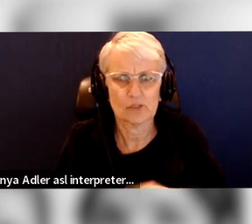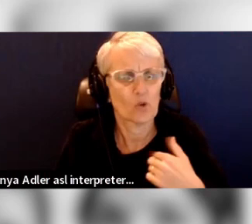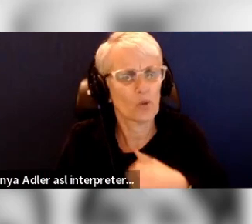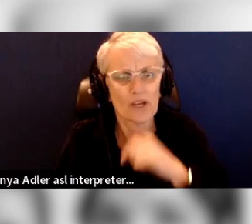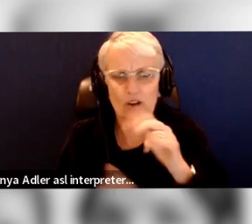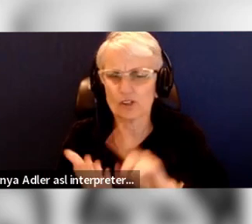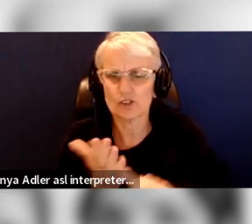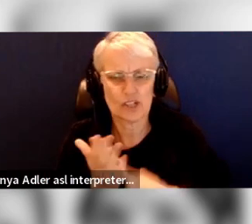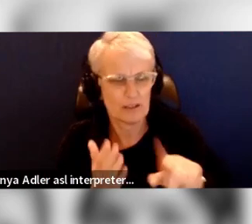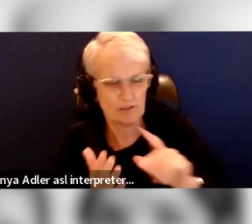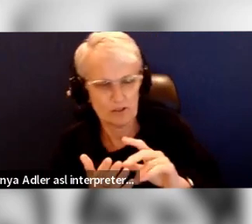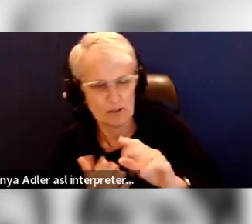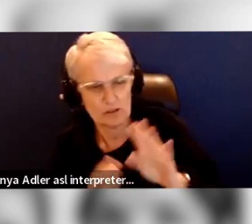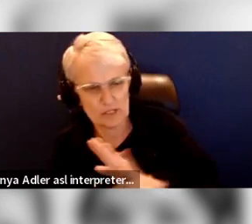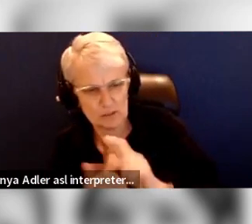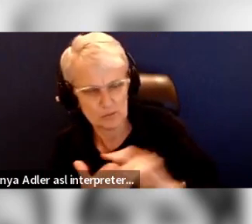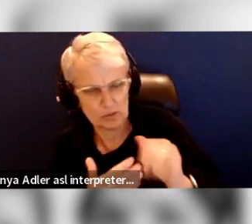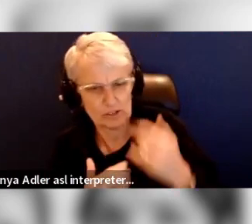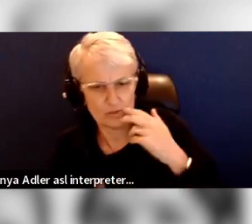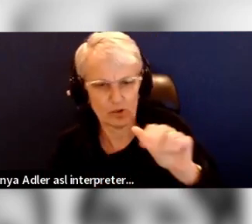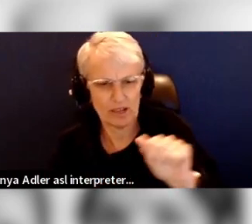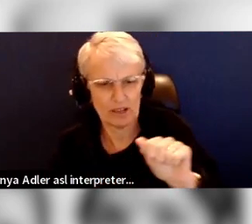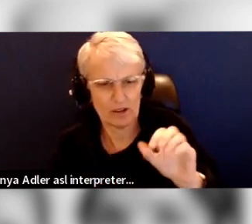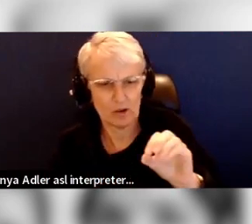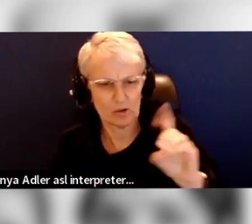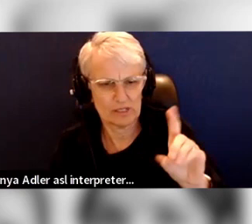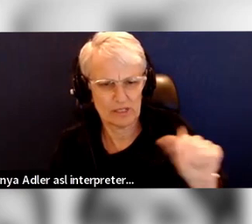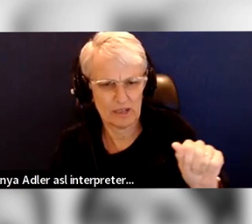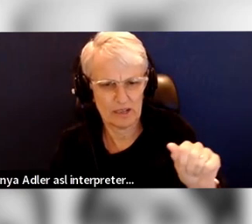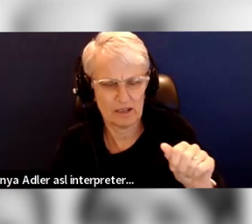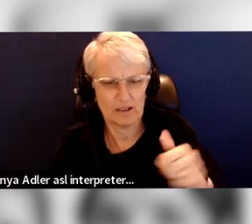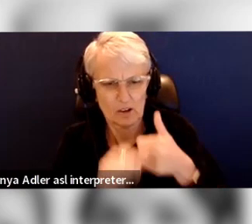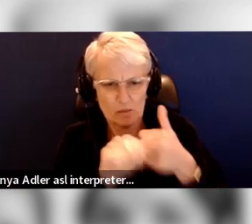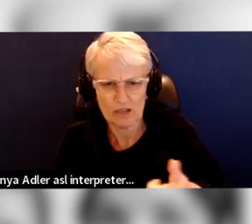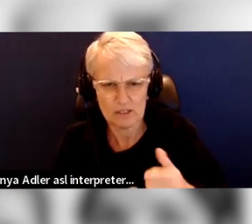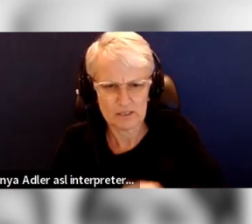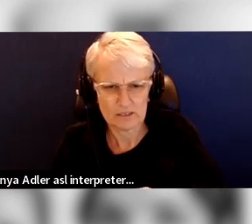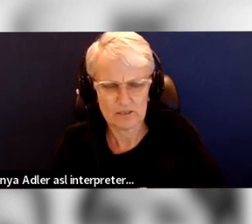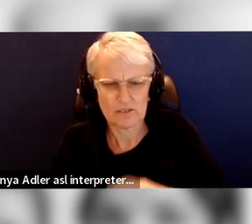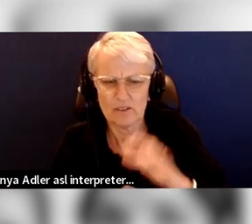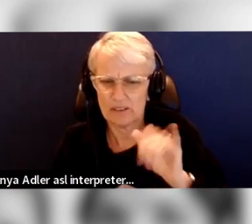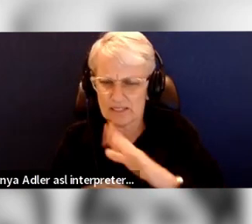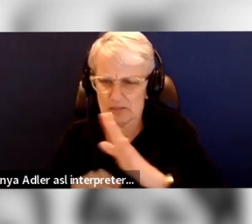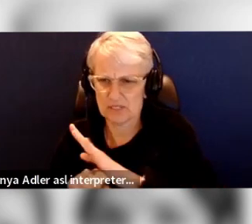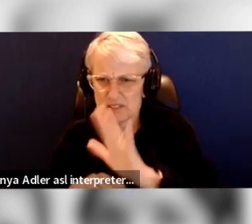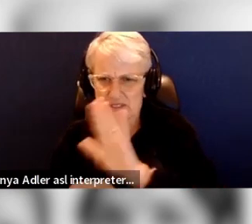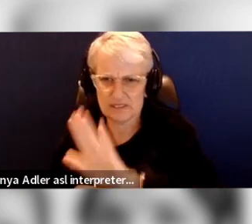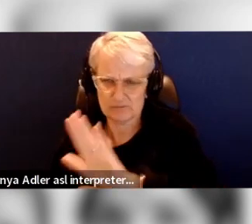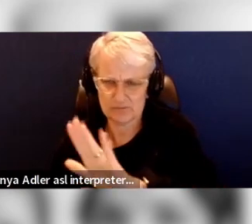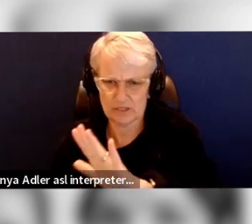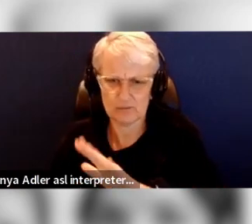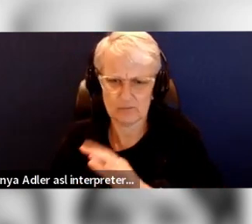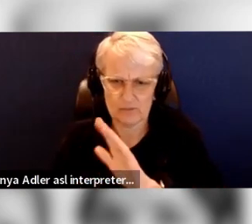business's project is to implement i.d.e.a compliance, that would be on the business's due diligence side.